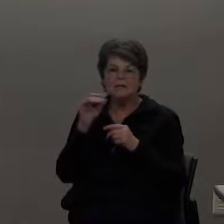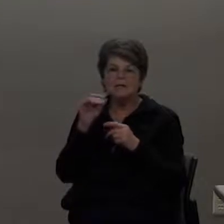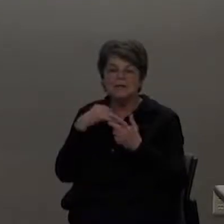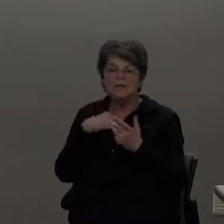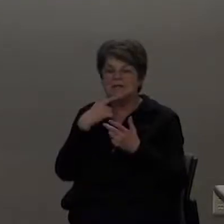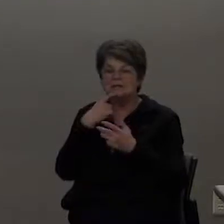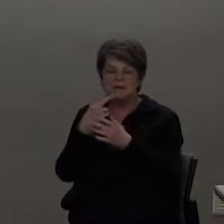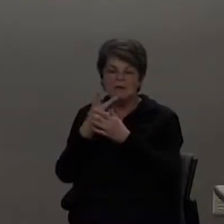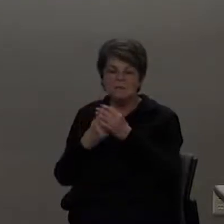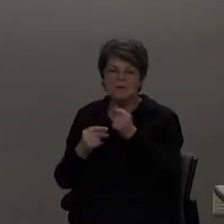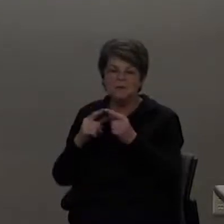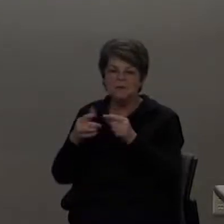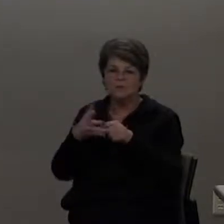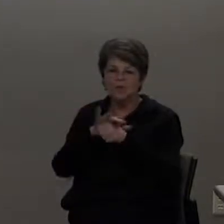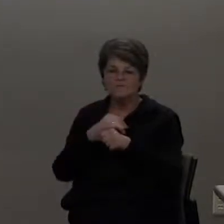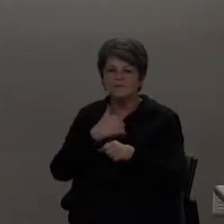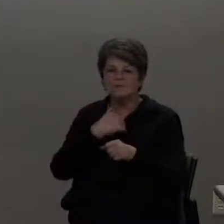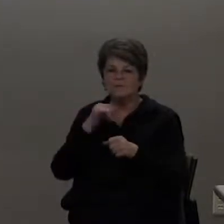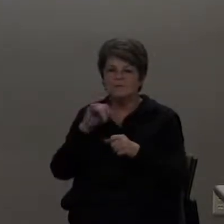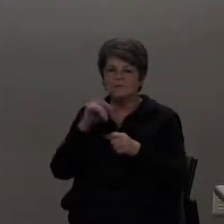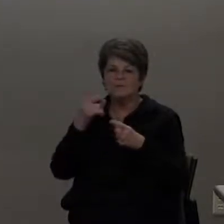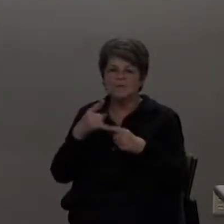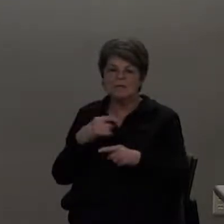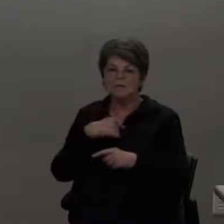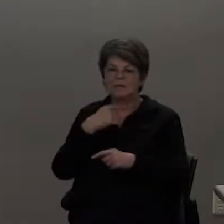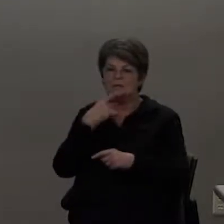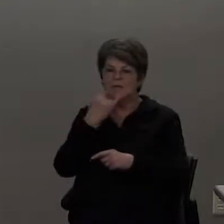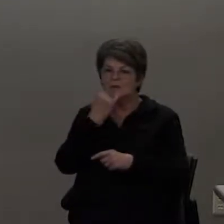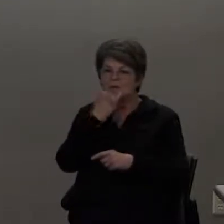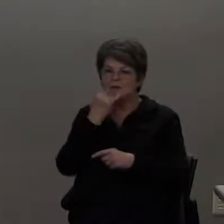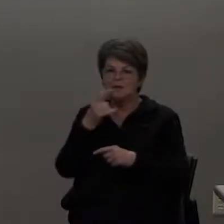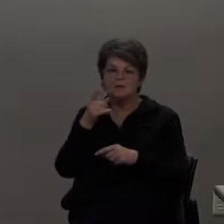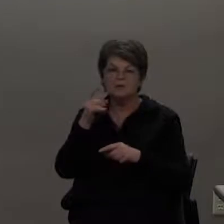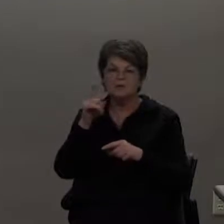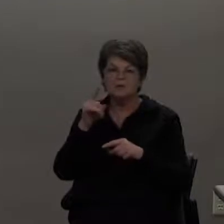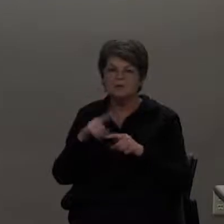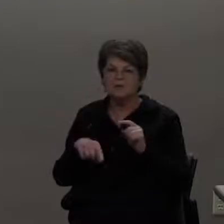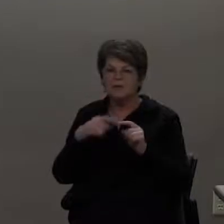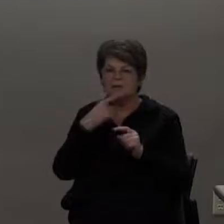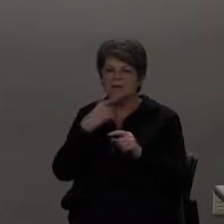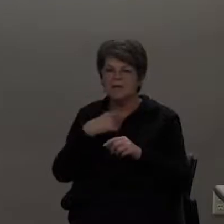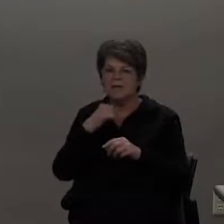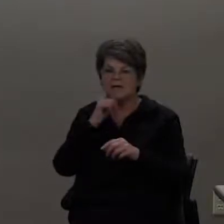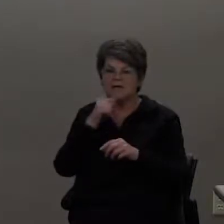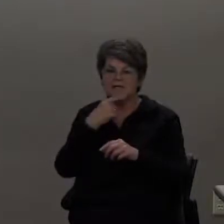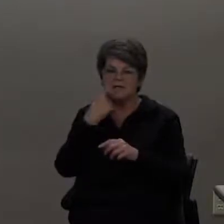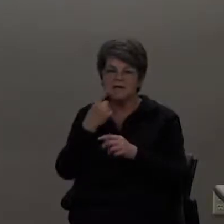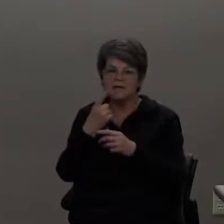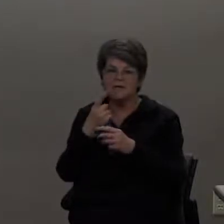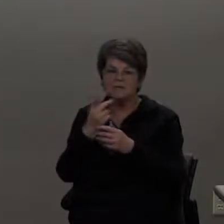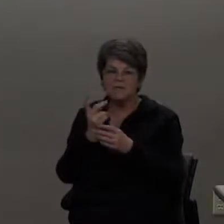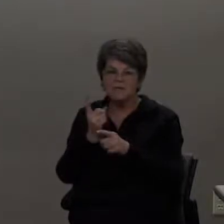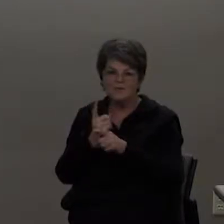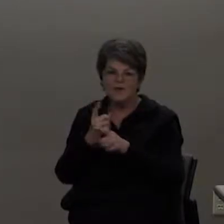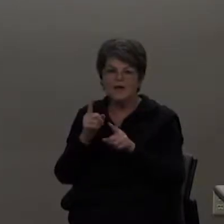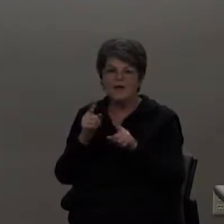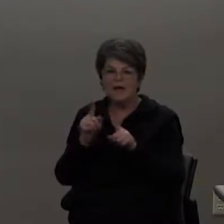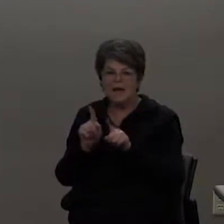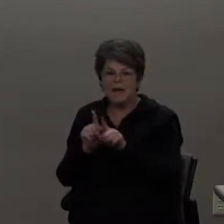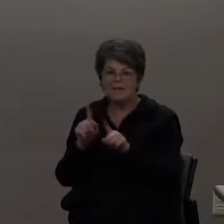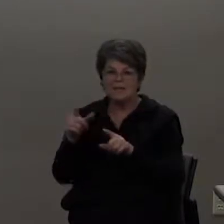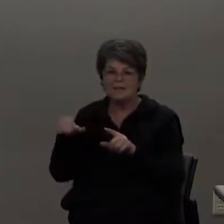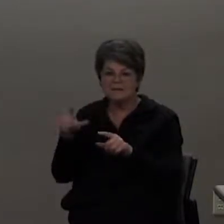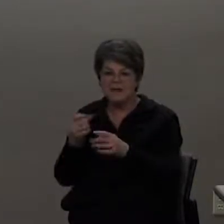I said it both ways just to cover myself in case I mispronounce it one way, is that you can't tell you I didn't pronounce it right because I said it both ways. As they